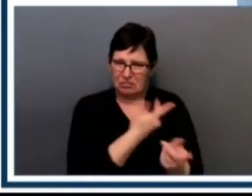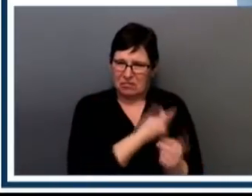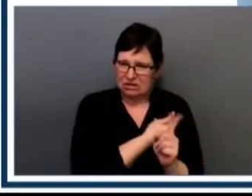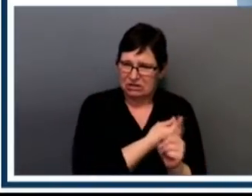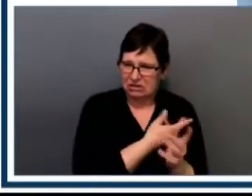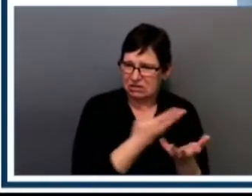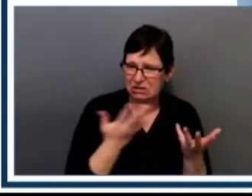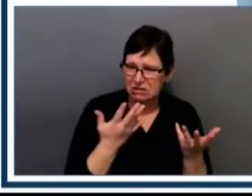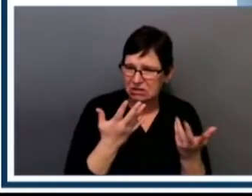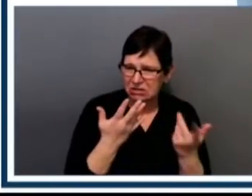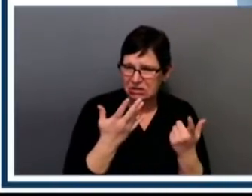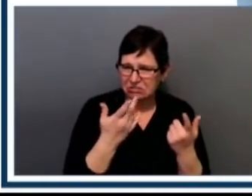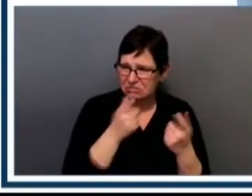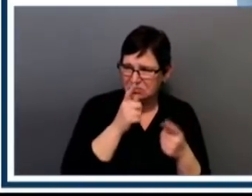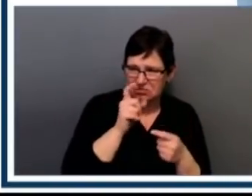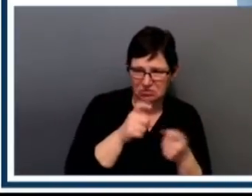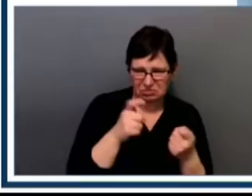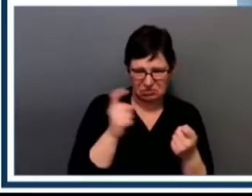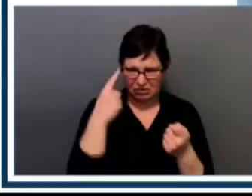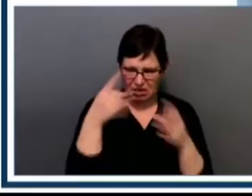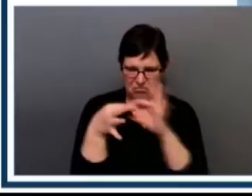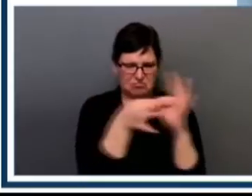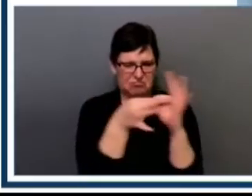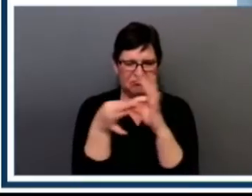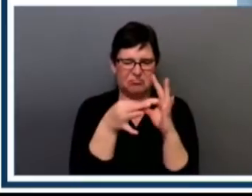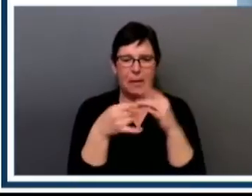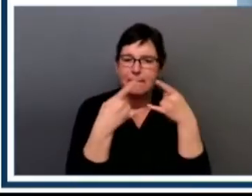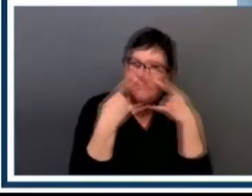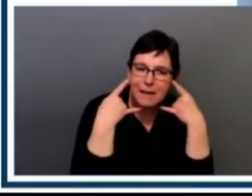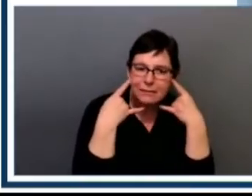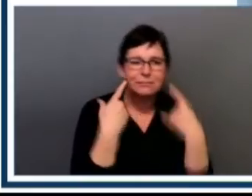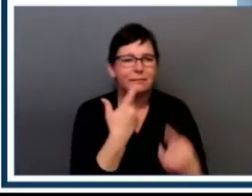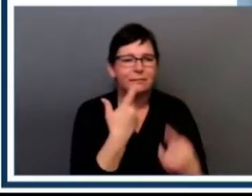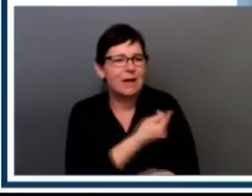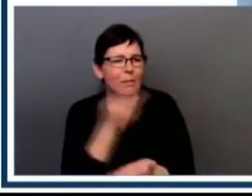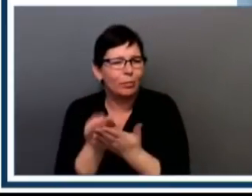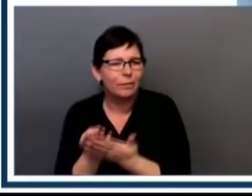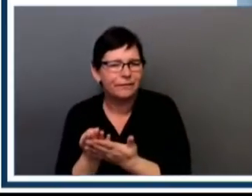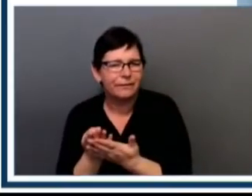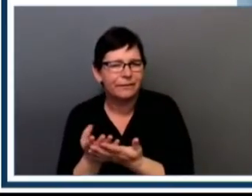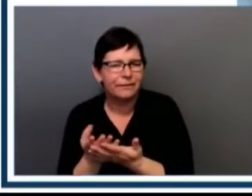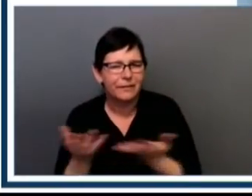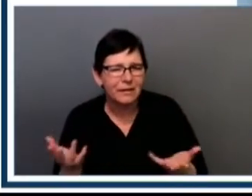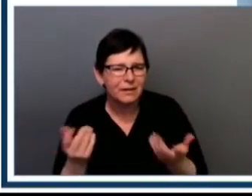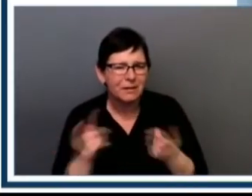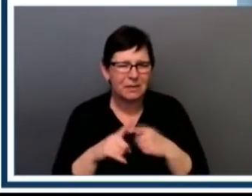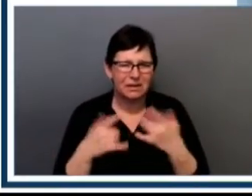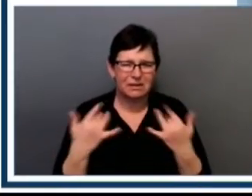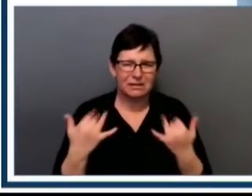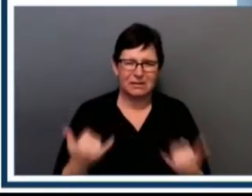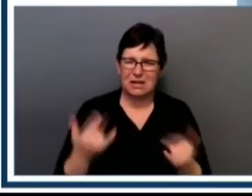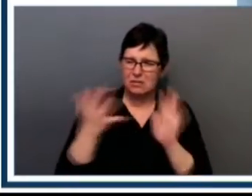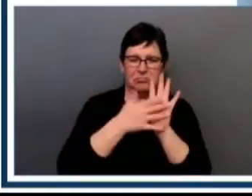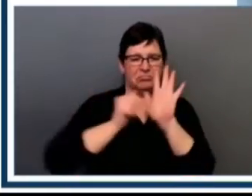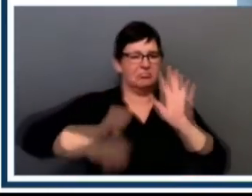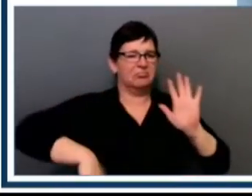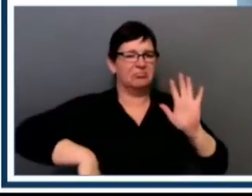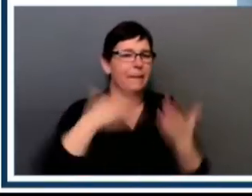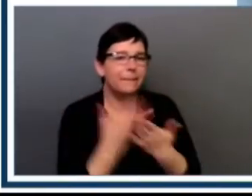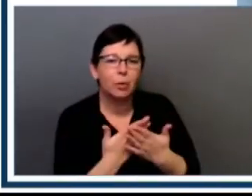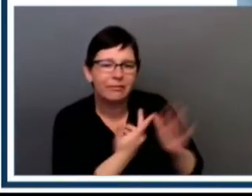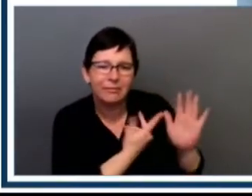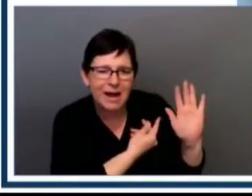vaccination, continuing with masks. So I wonder if you could just talk about why you think it's important to keep this measure in place, regardless of the fact that we're getting